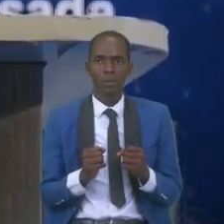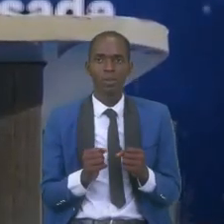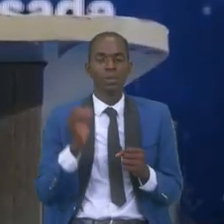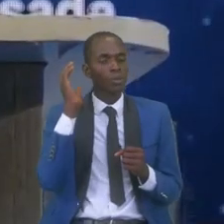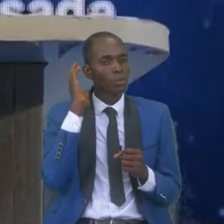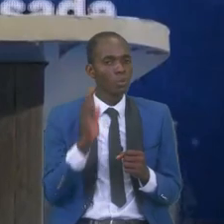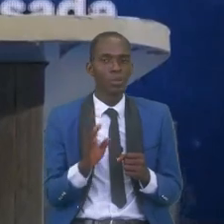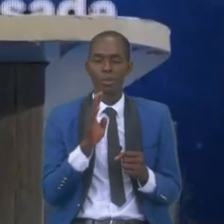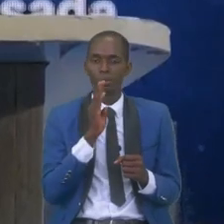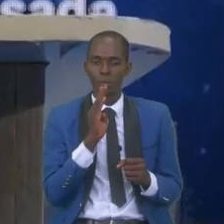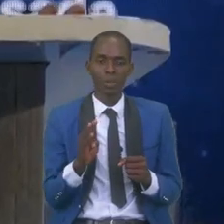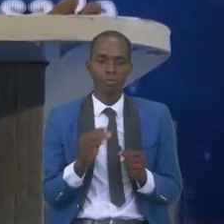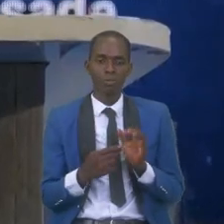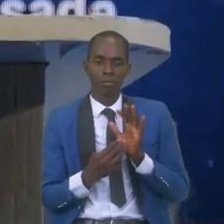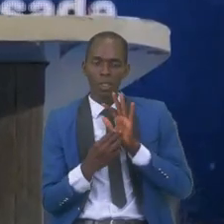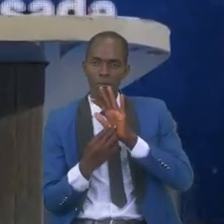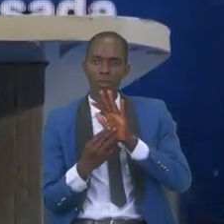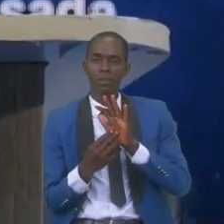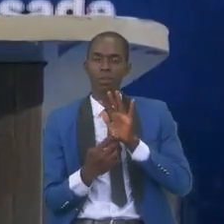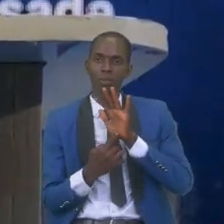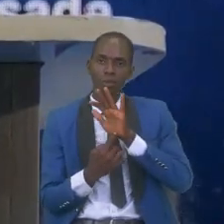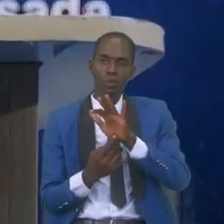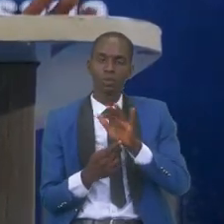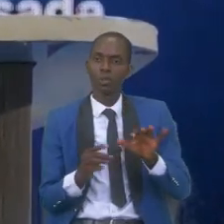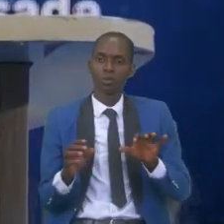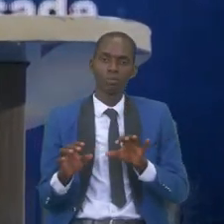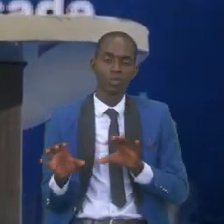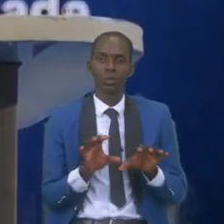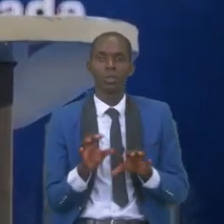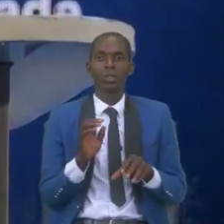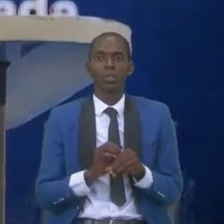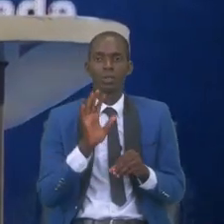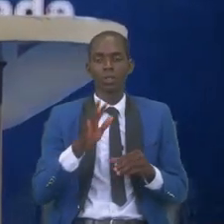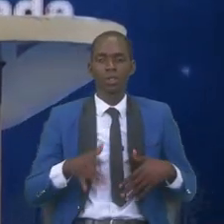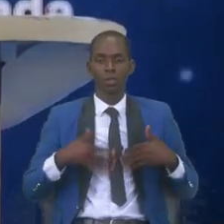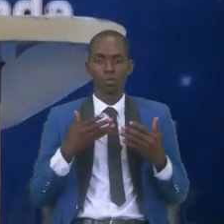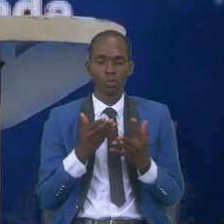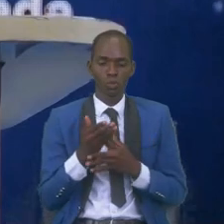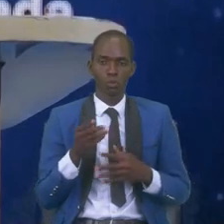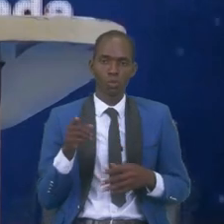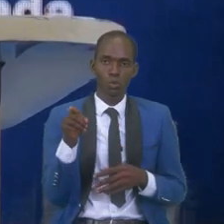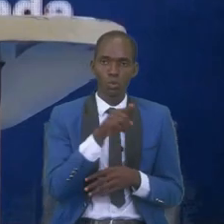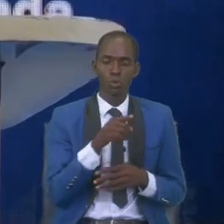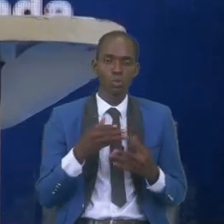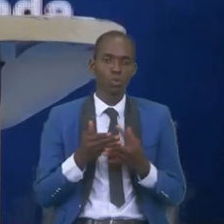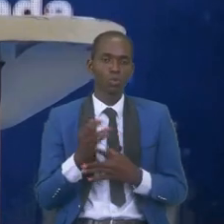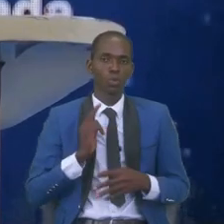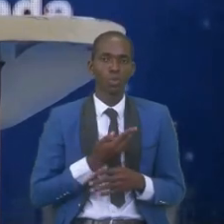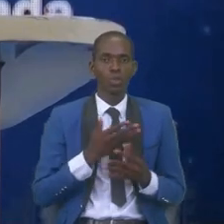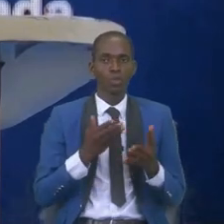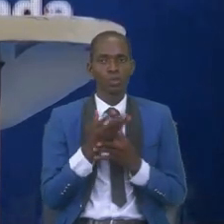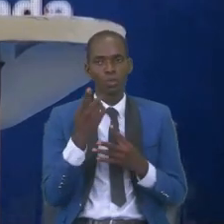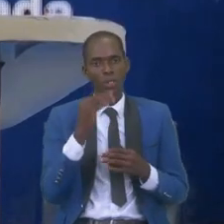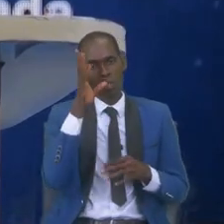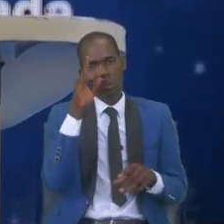manifested through you, through us, through the brother,